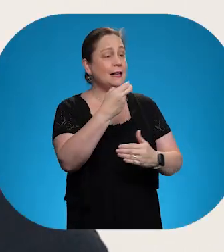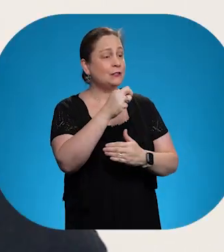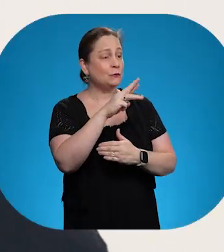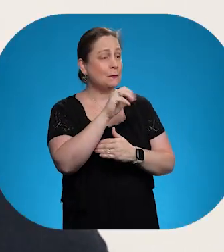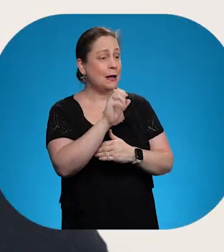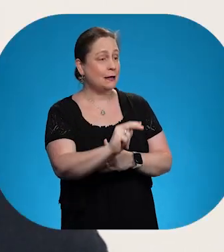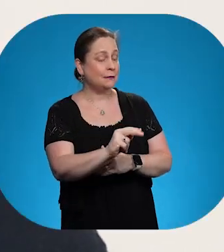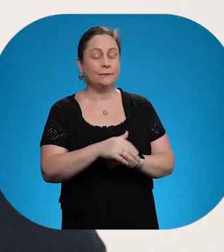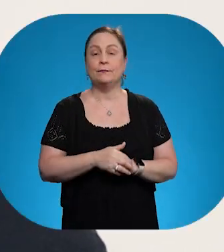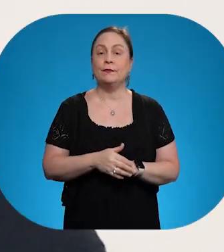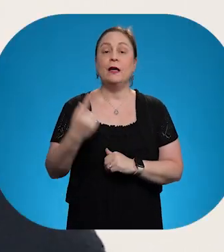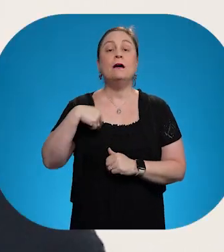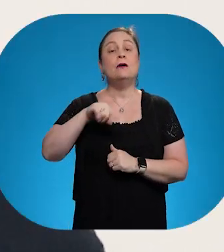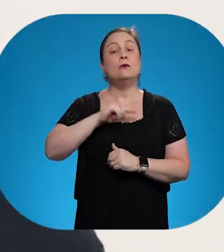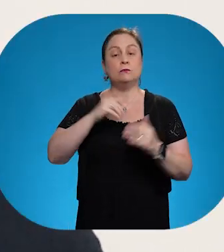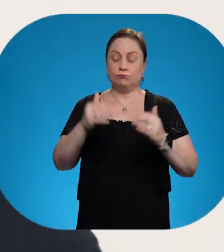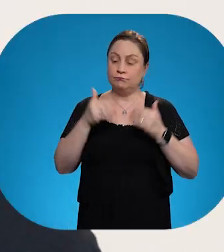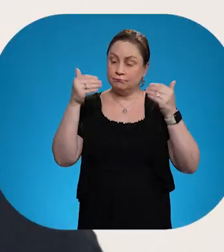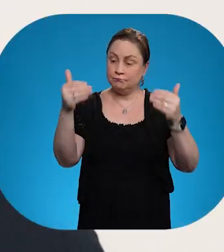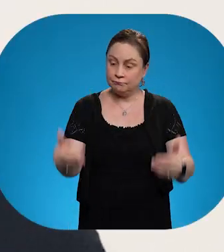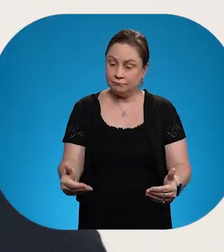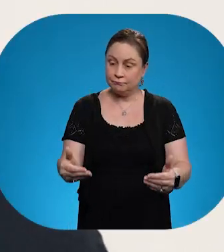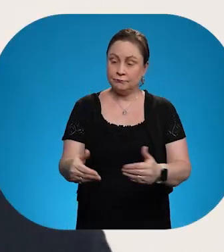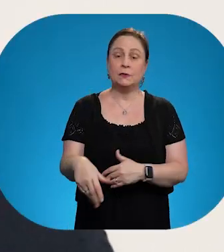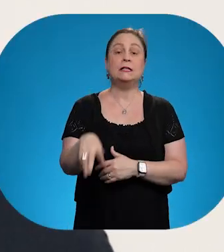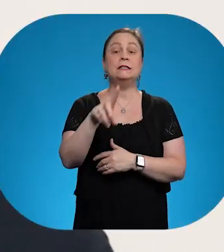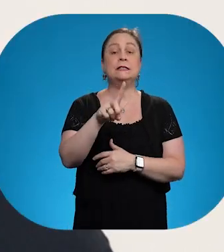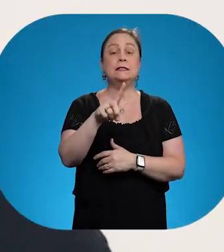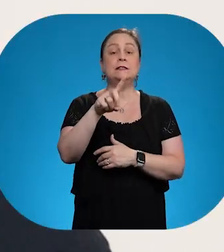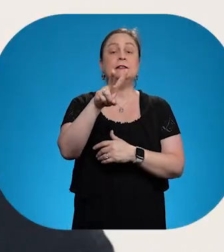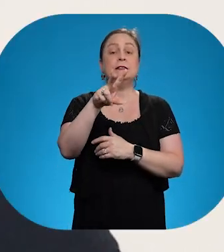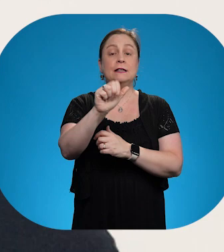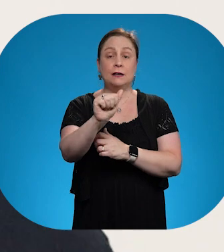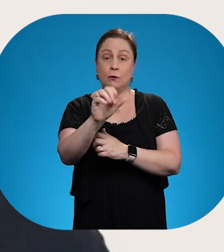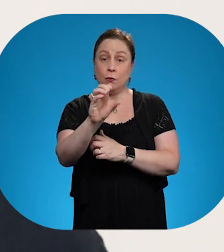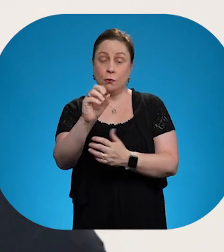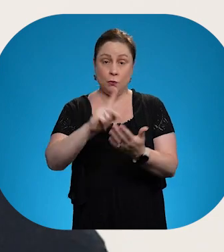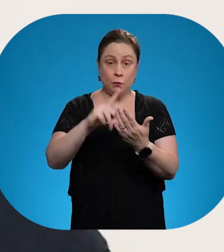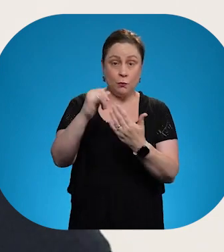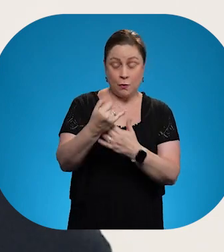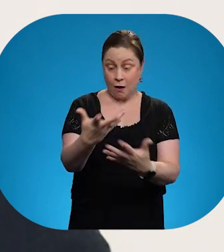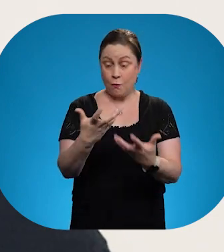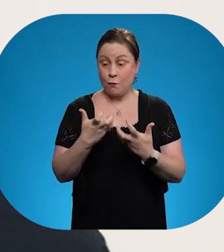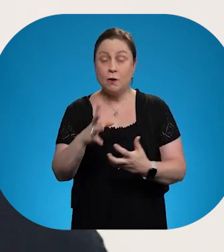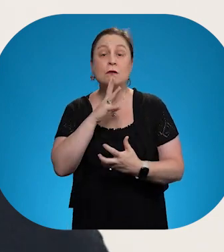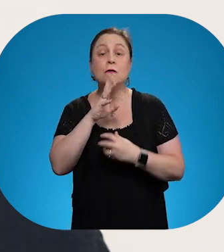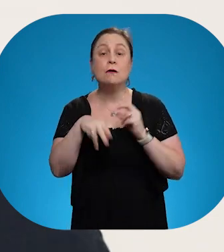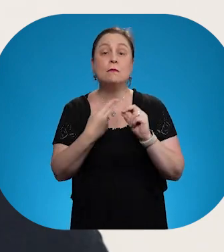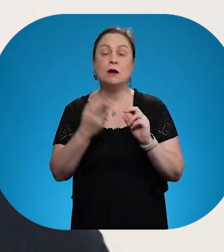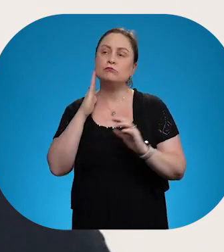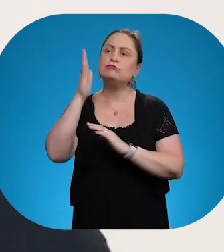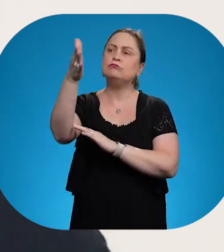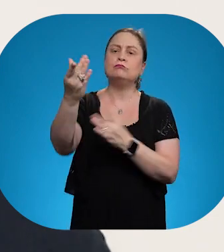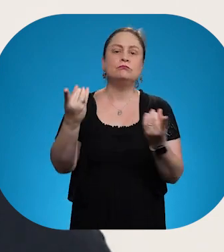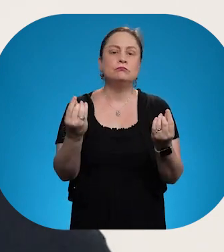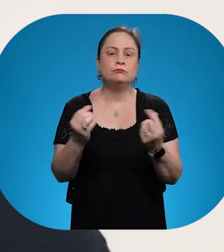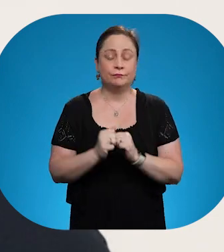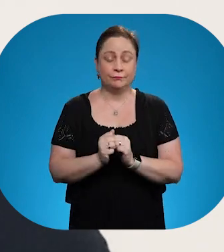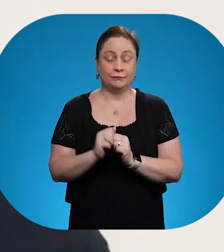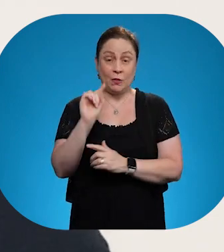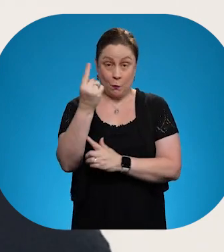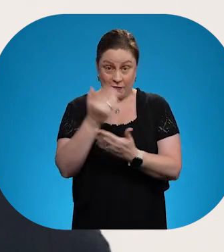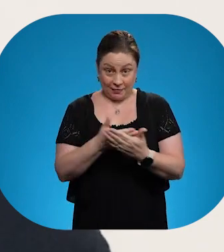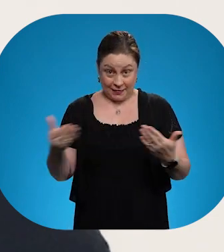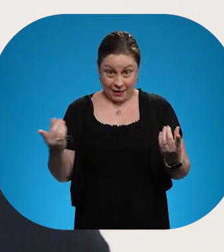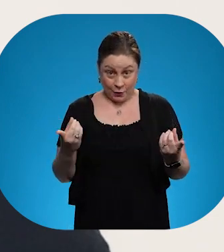Herman. As we move forward with the DVAO project, I want to talk more about what's ahead in the future. And one of those things that we